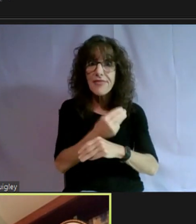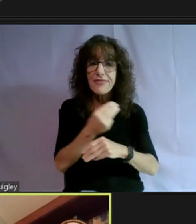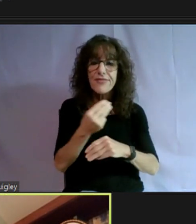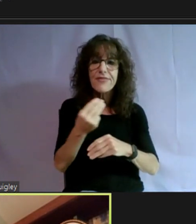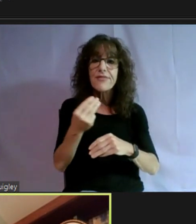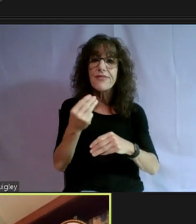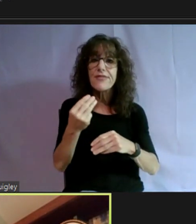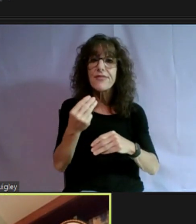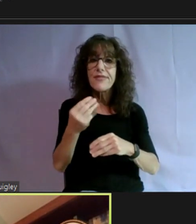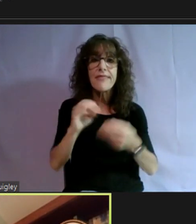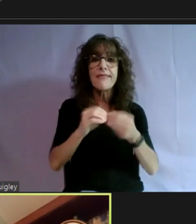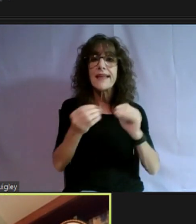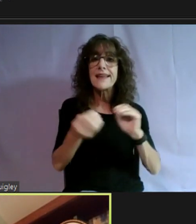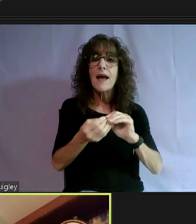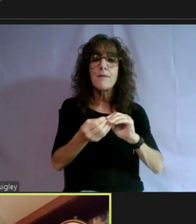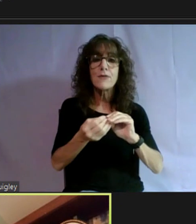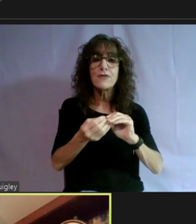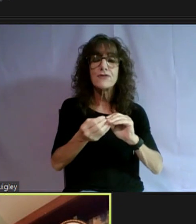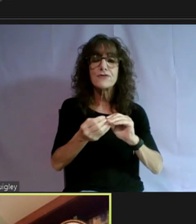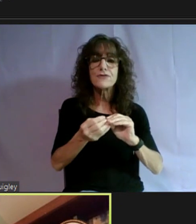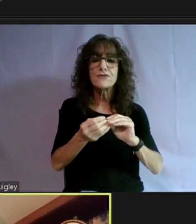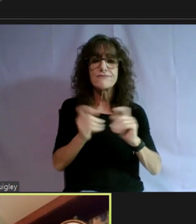somehow the numbers got pushed down.